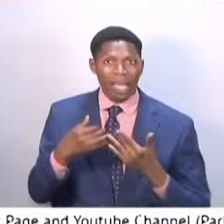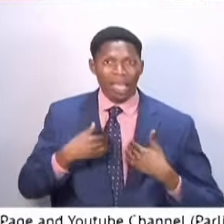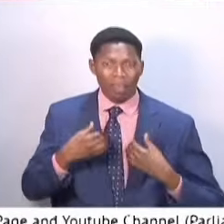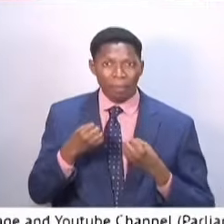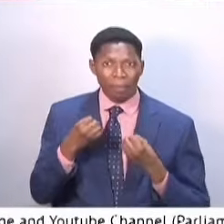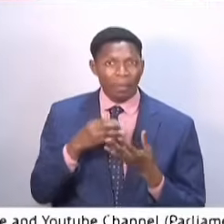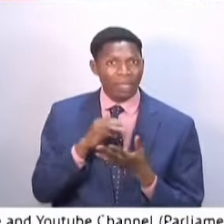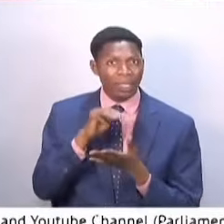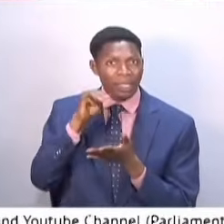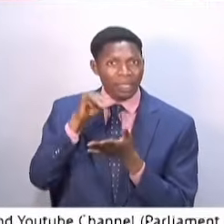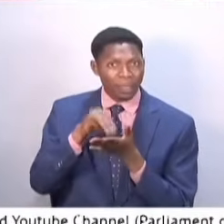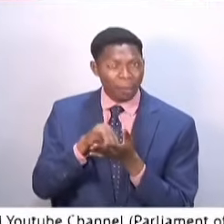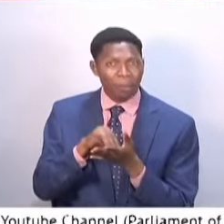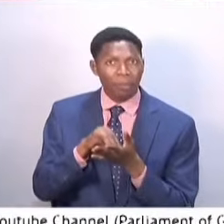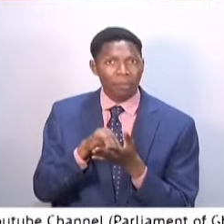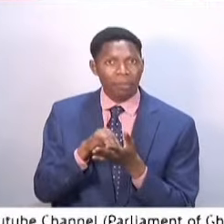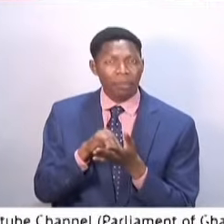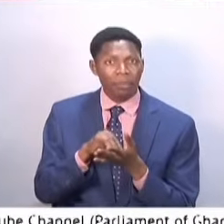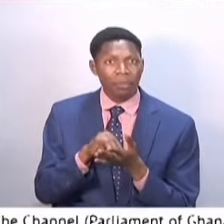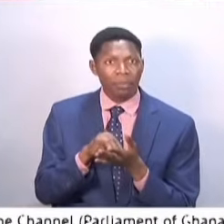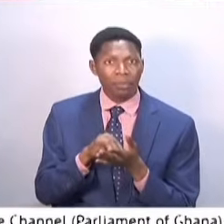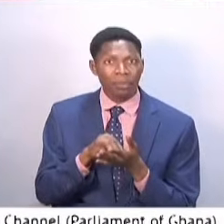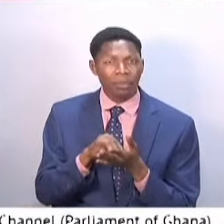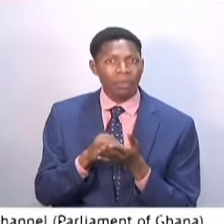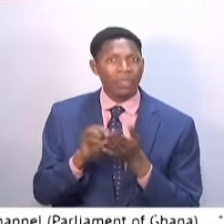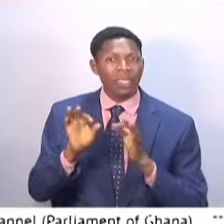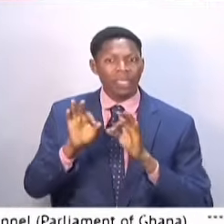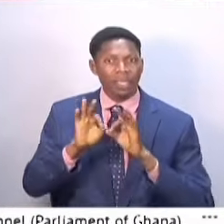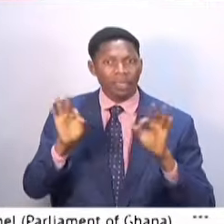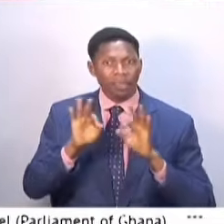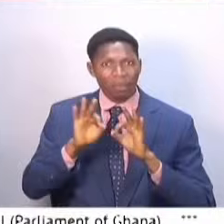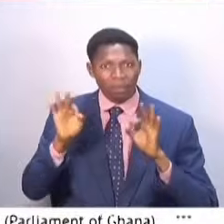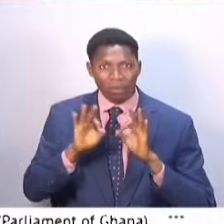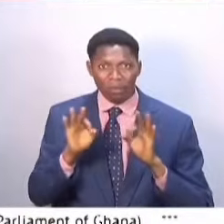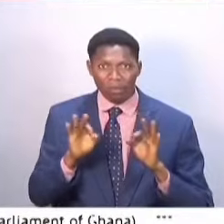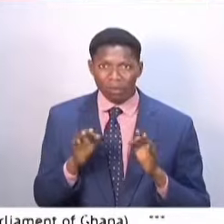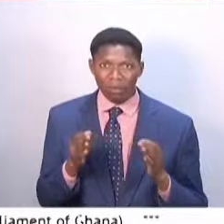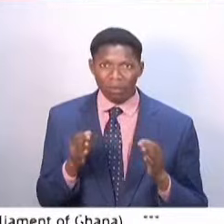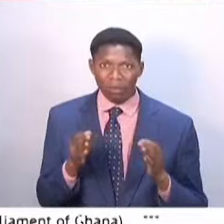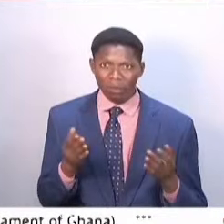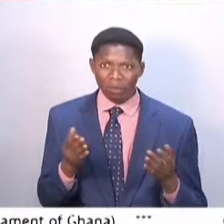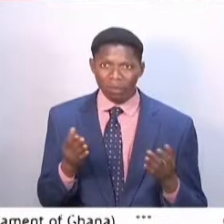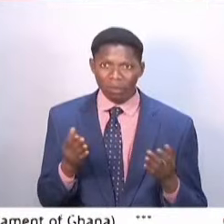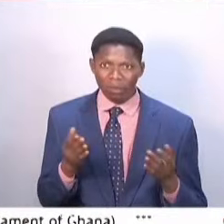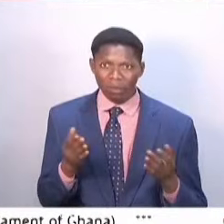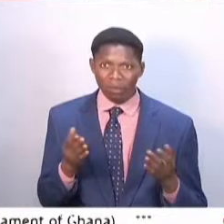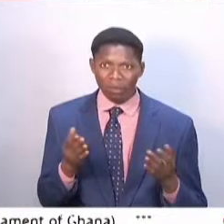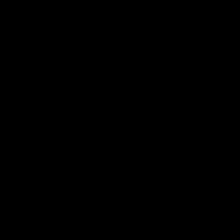medical faculties. There are so many